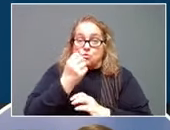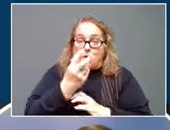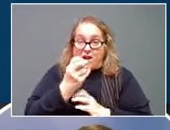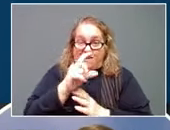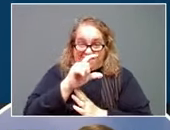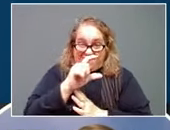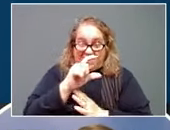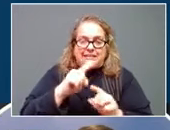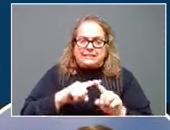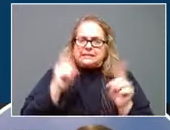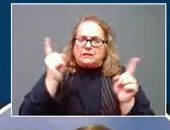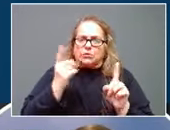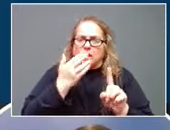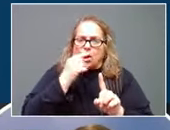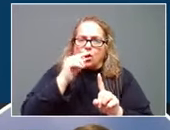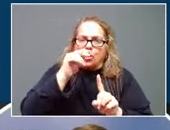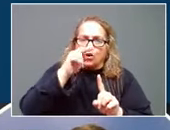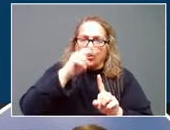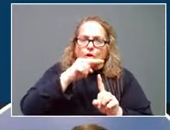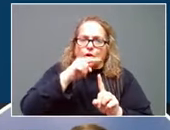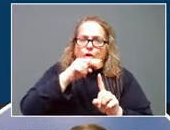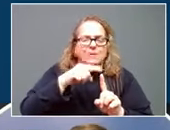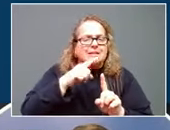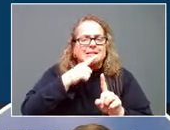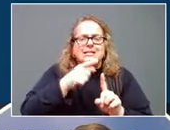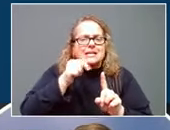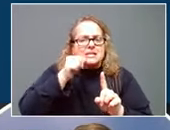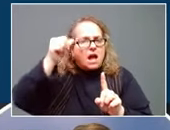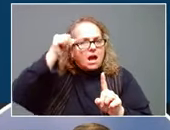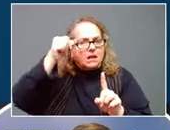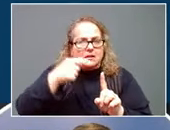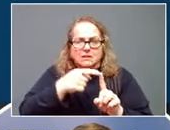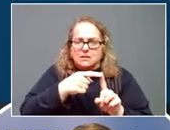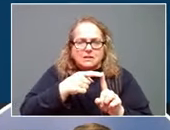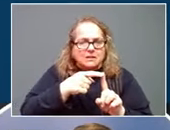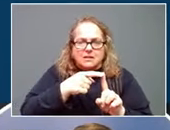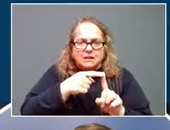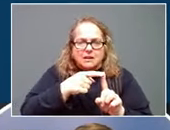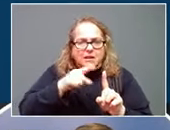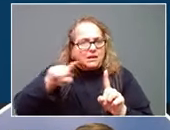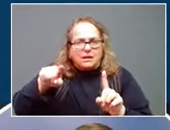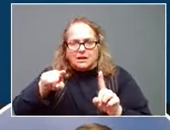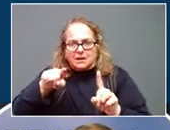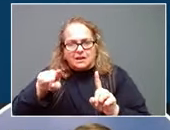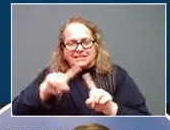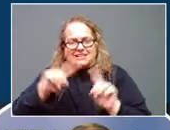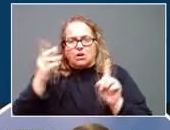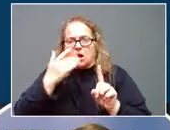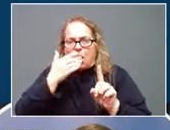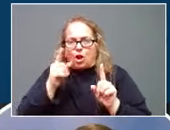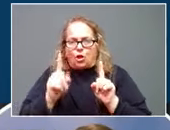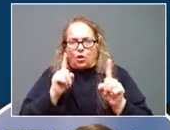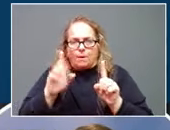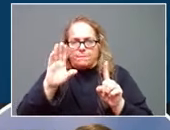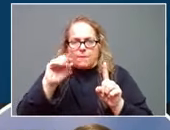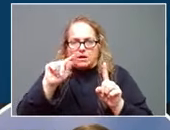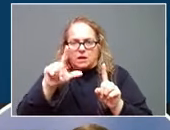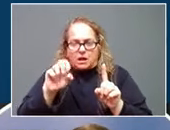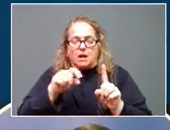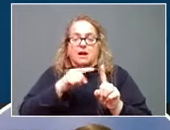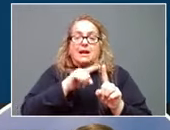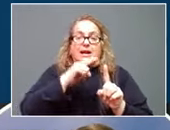different than the adult vaccine. It comes in different colored bottles, and it is a much lesser strength for kids under